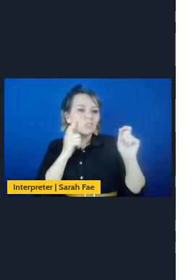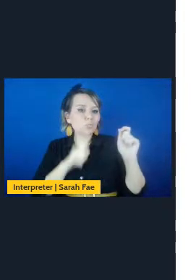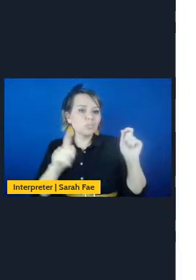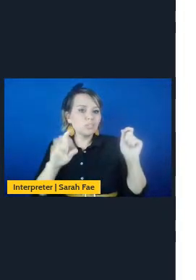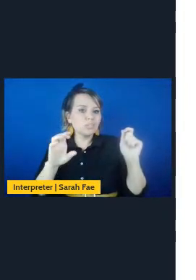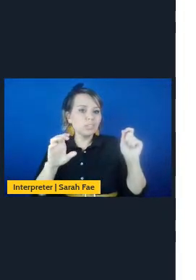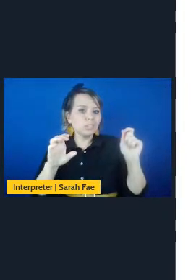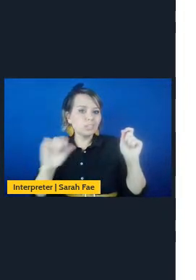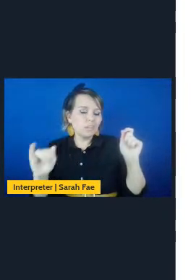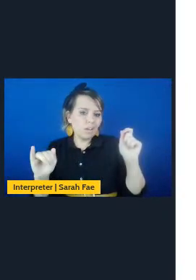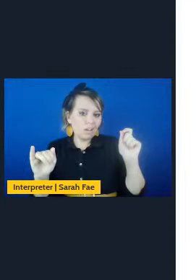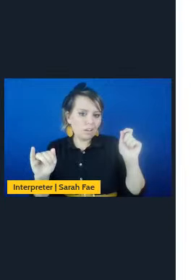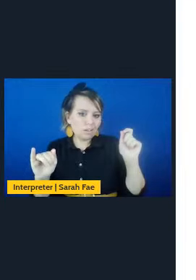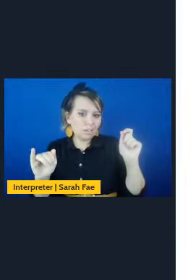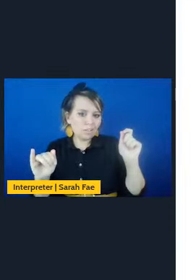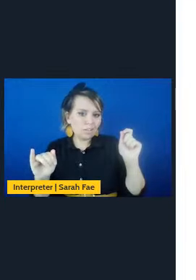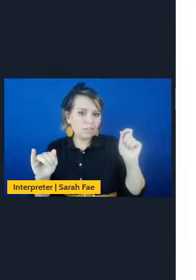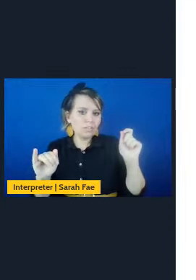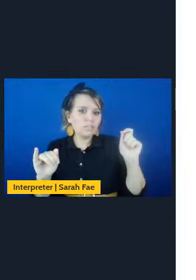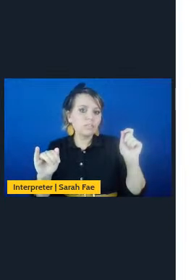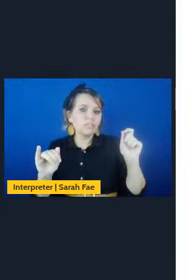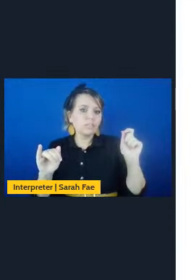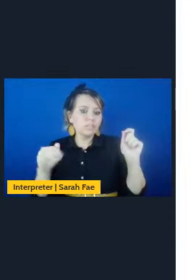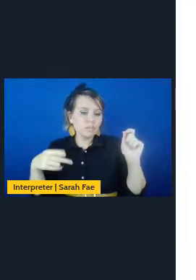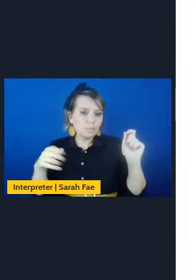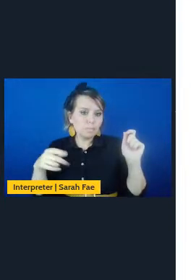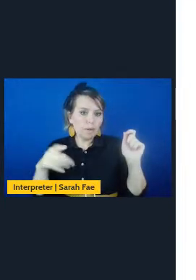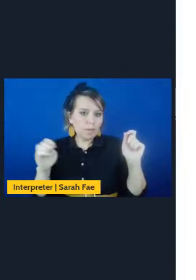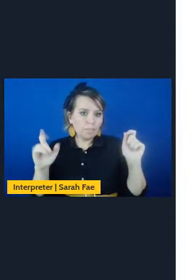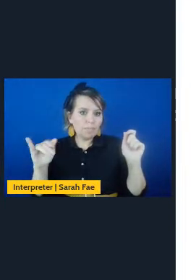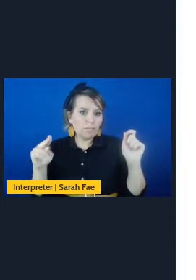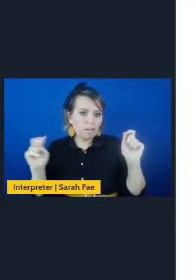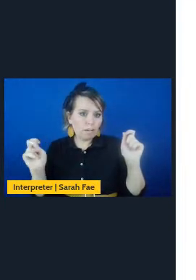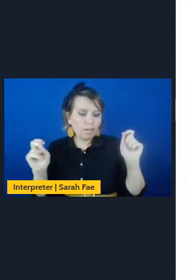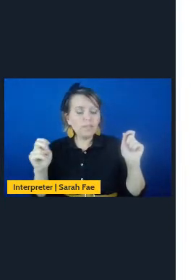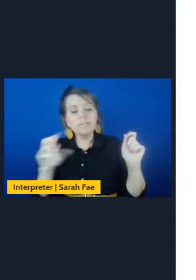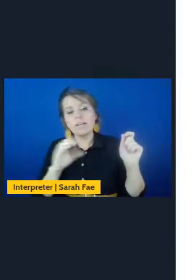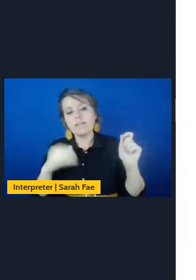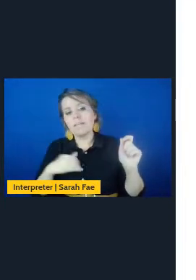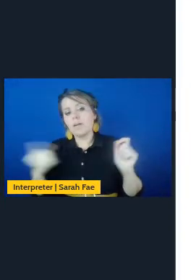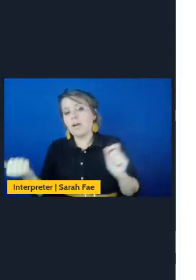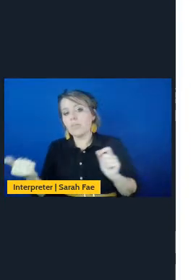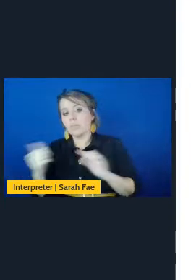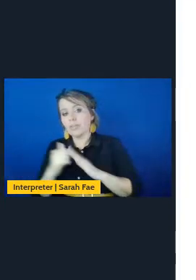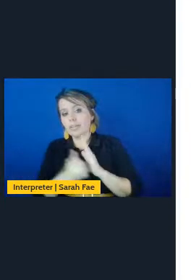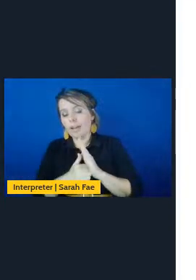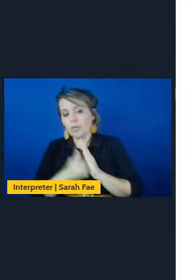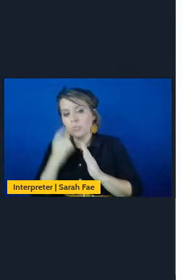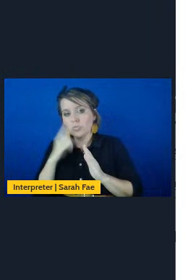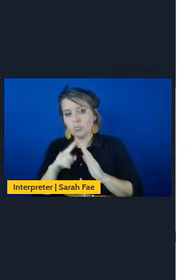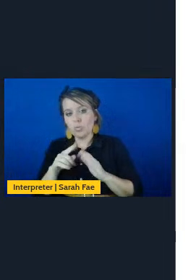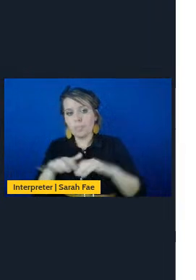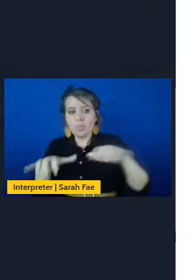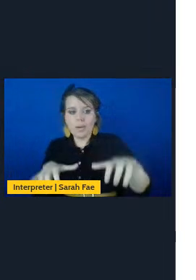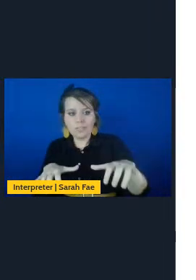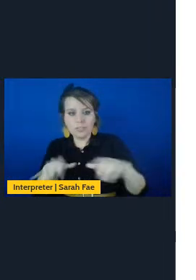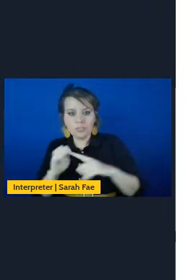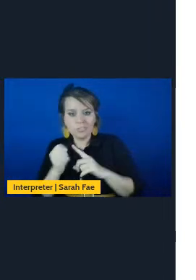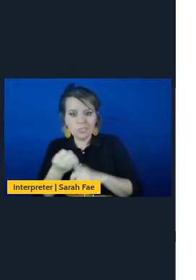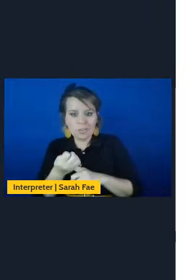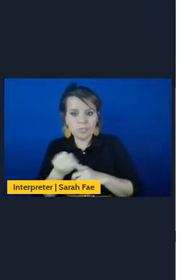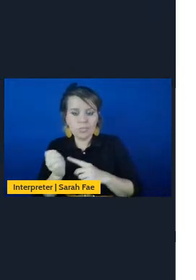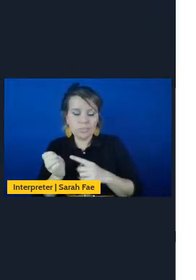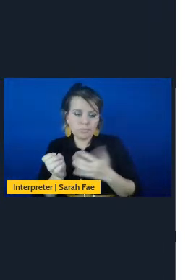have other account for ephemeral branch environments or